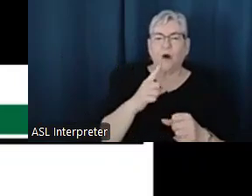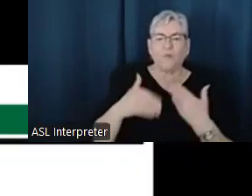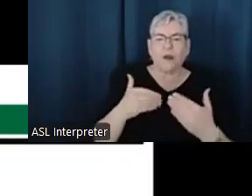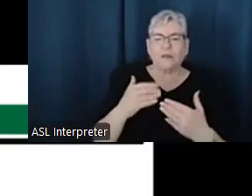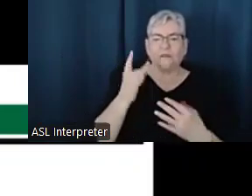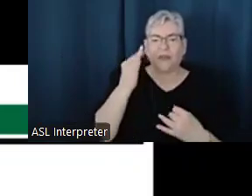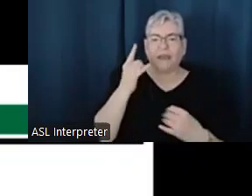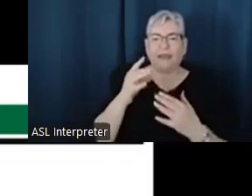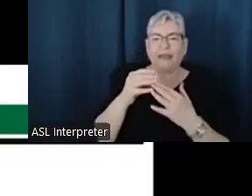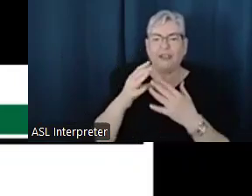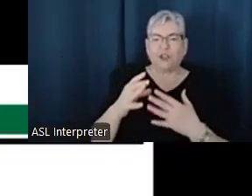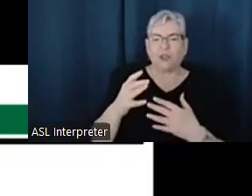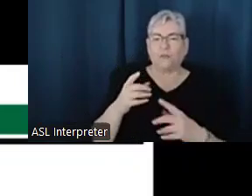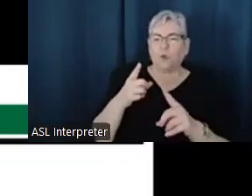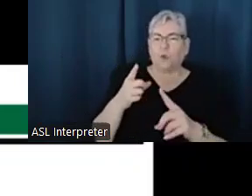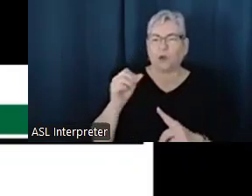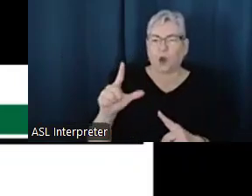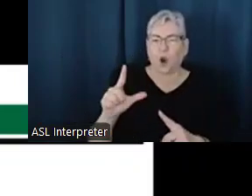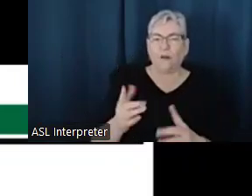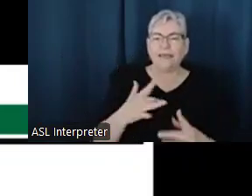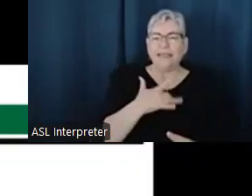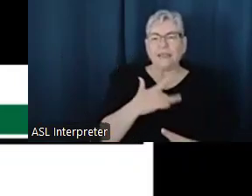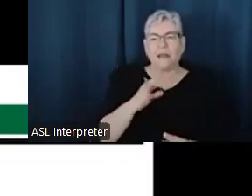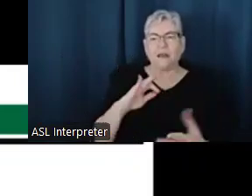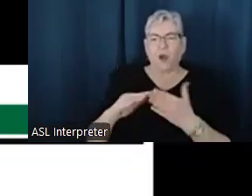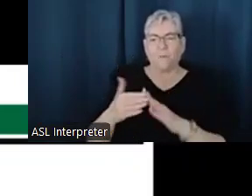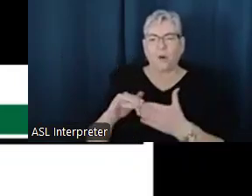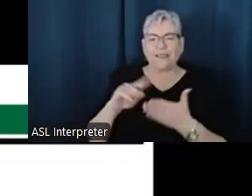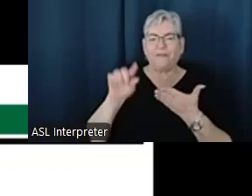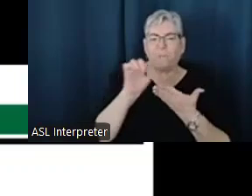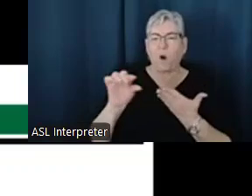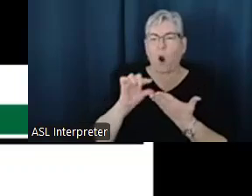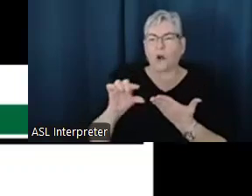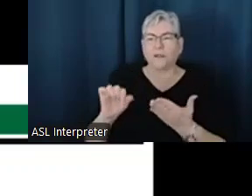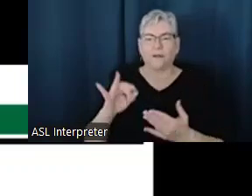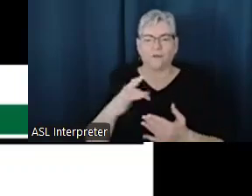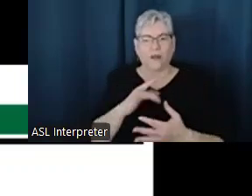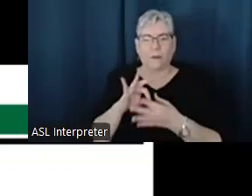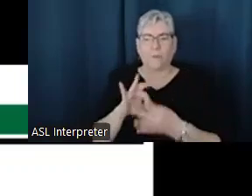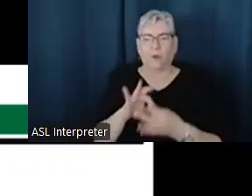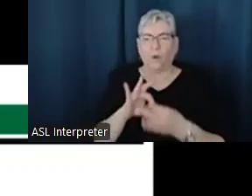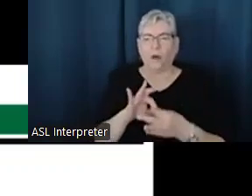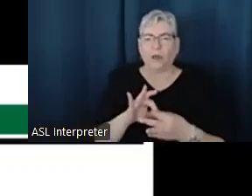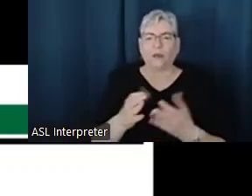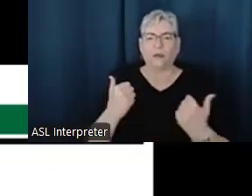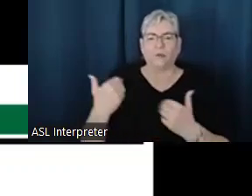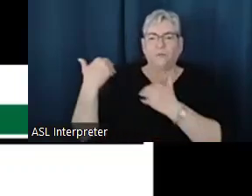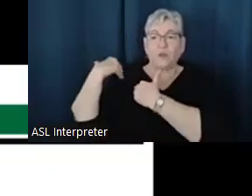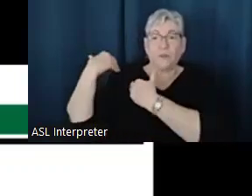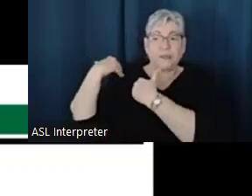sense of community, which is components that really create that feeling of belonging, responsibility, so